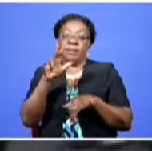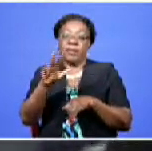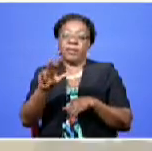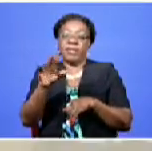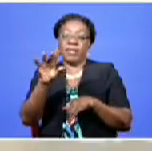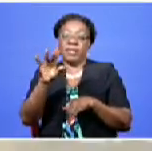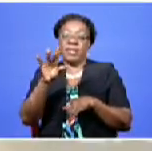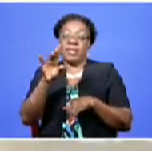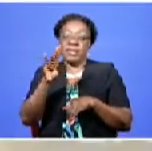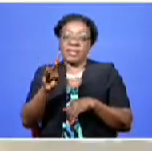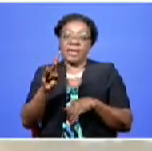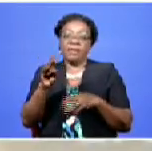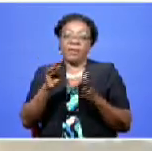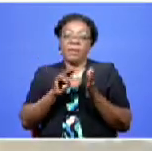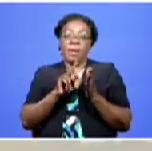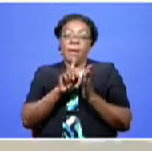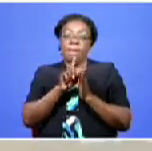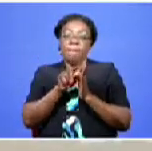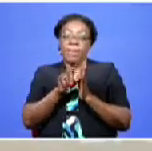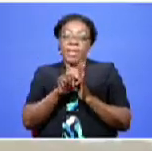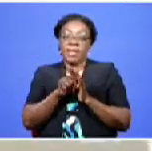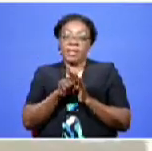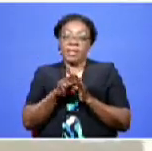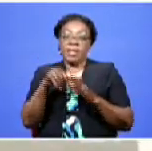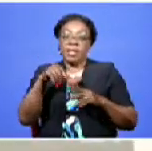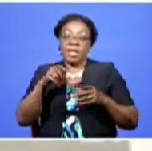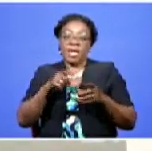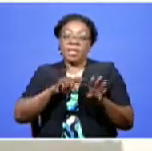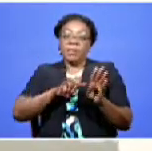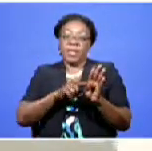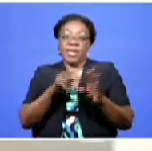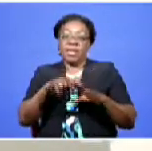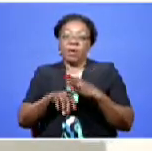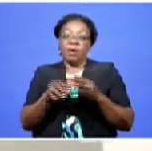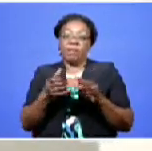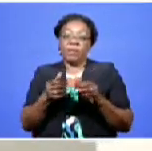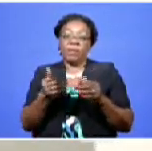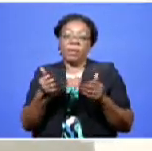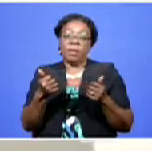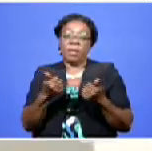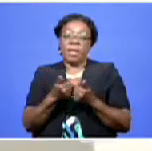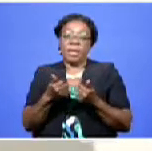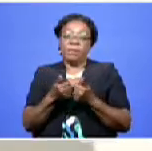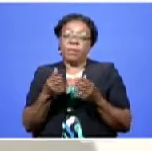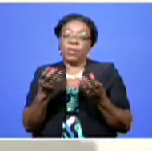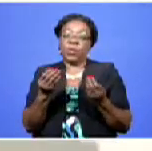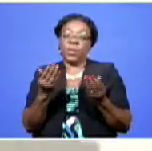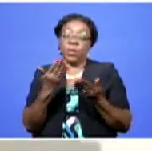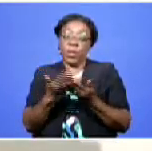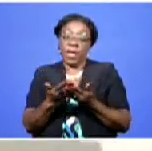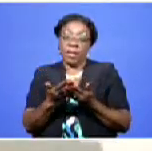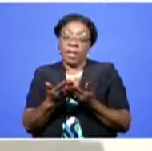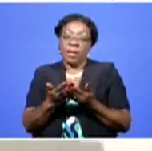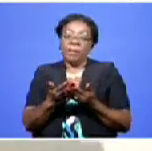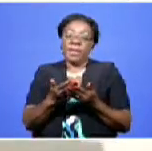I mean, I think ending the game, we did pretty fine, but the start of the third quarter,